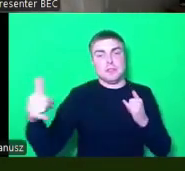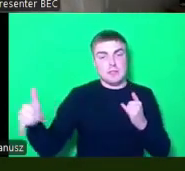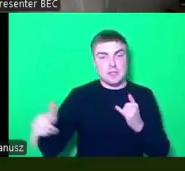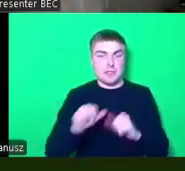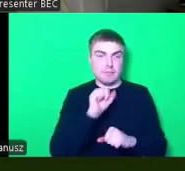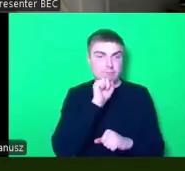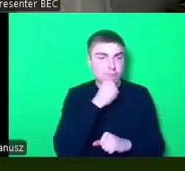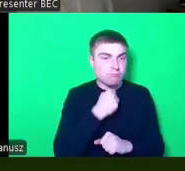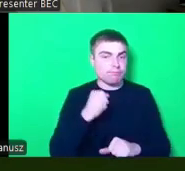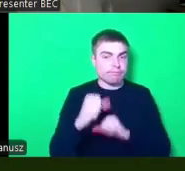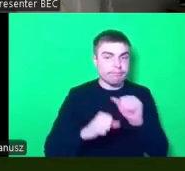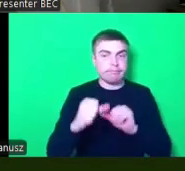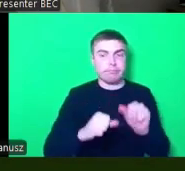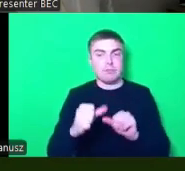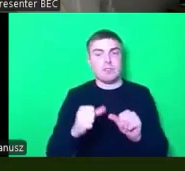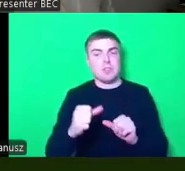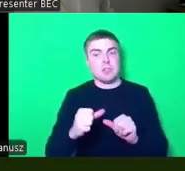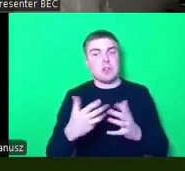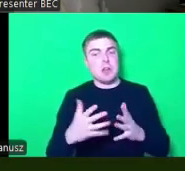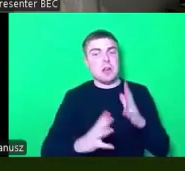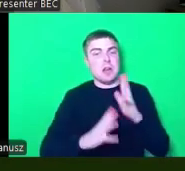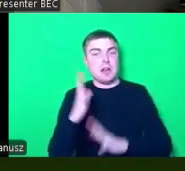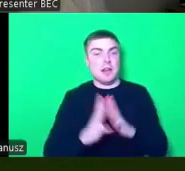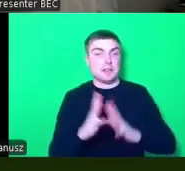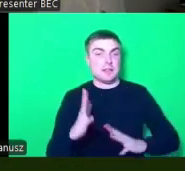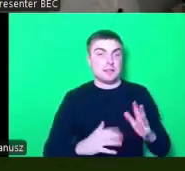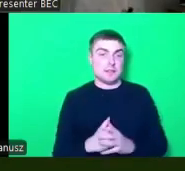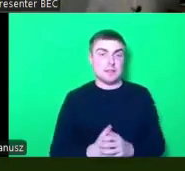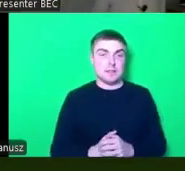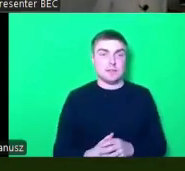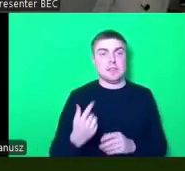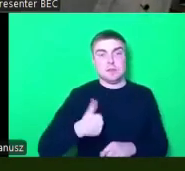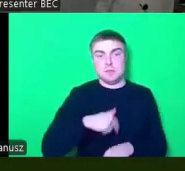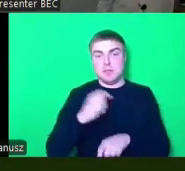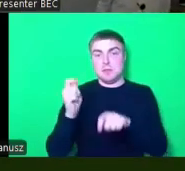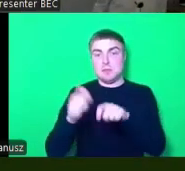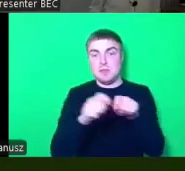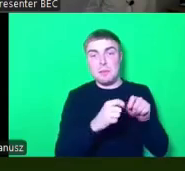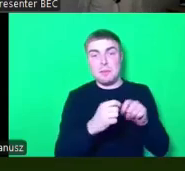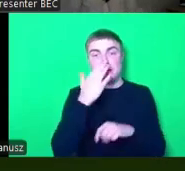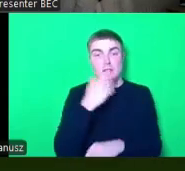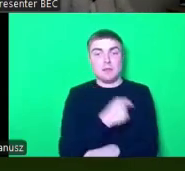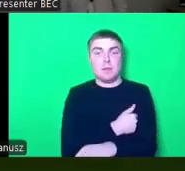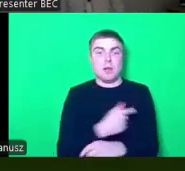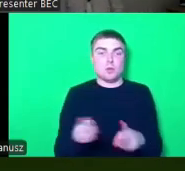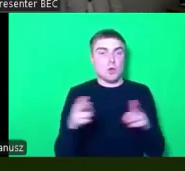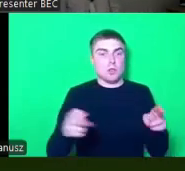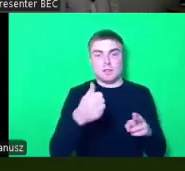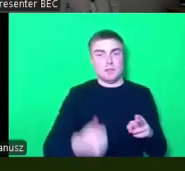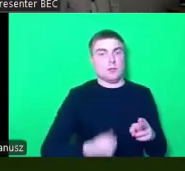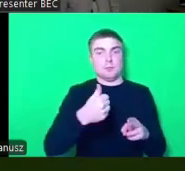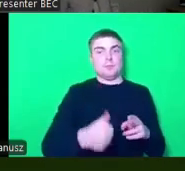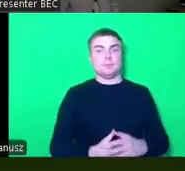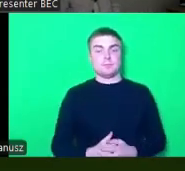had the sensors, and we could measure this physiological equivalent temperature during a whole year. And yeah, if we look at